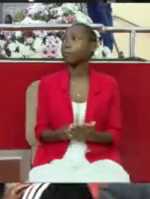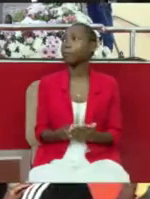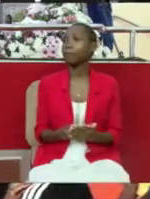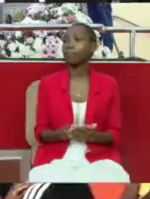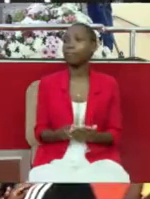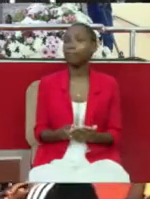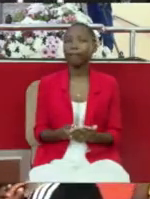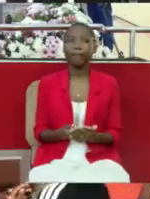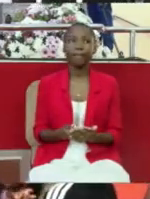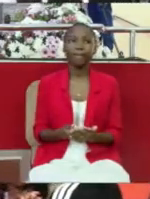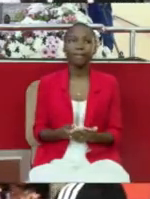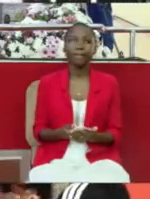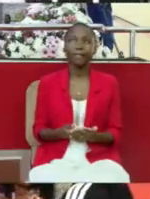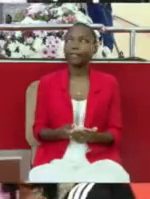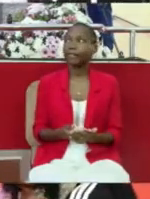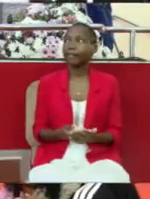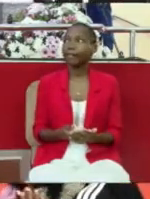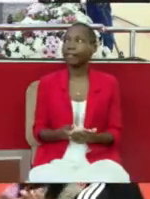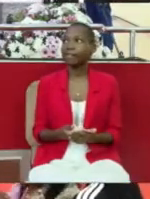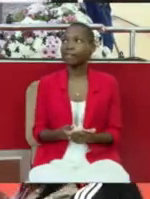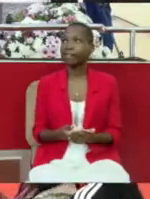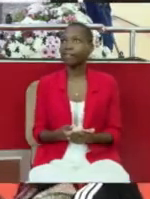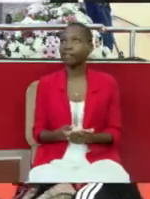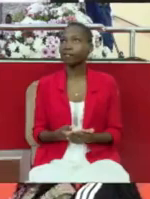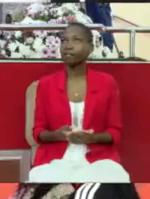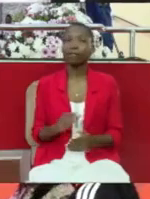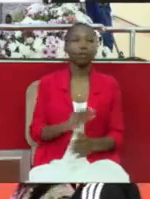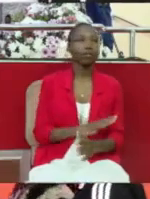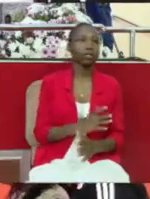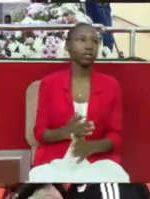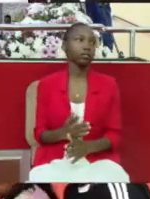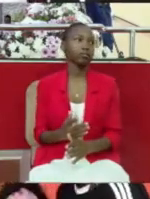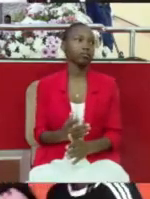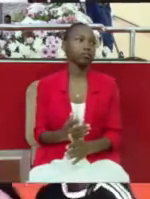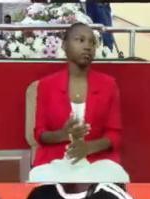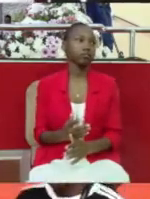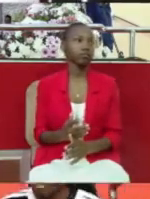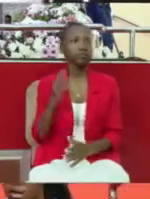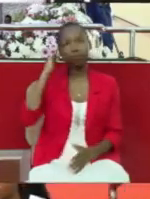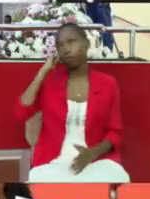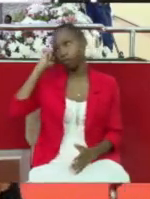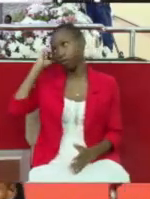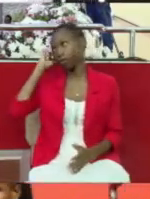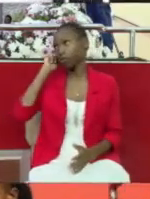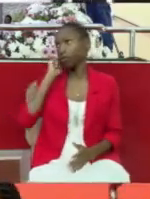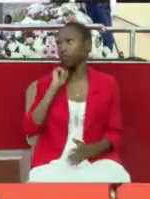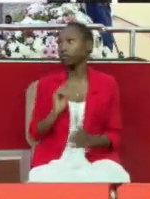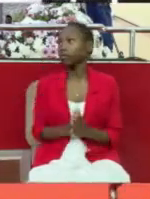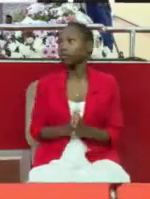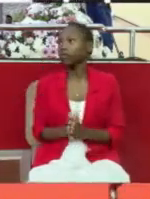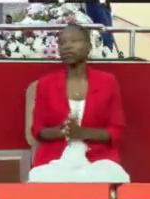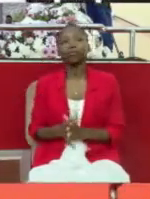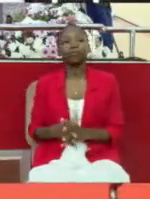on the screens can give us the whole song. Na naomba watu so tupa we sing the chorus, they add the other chorus. Amen.